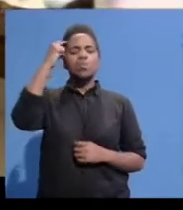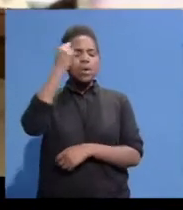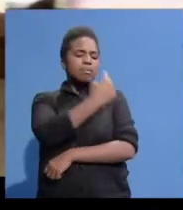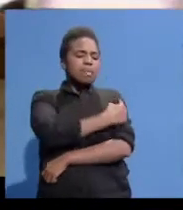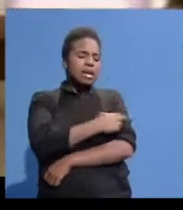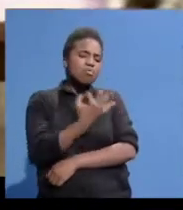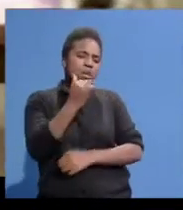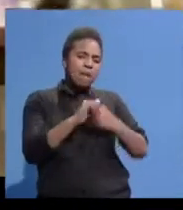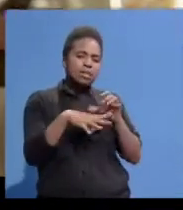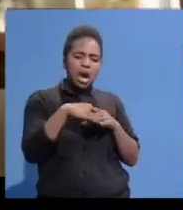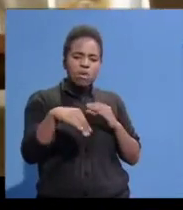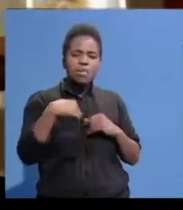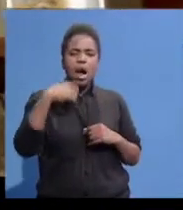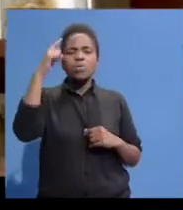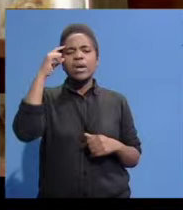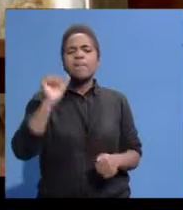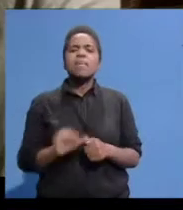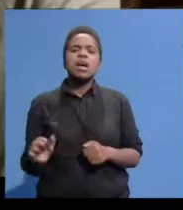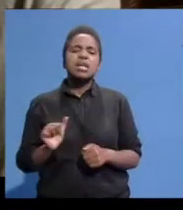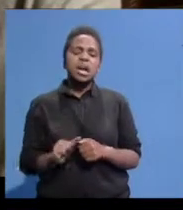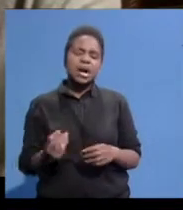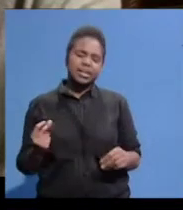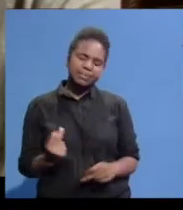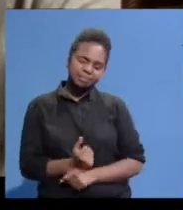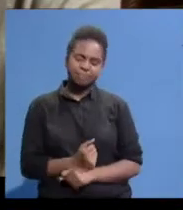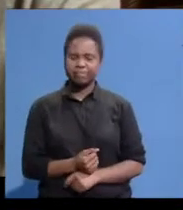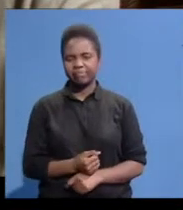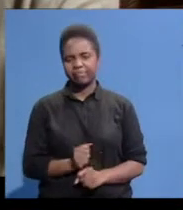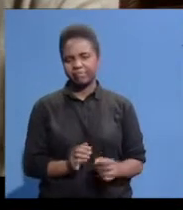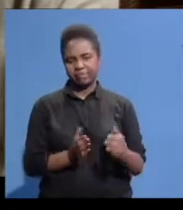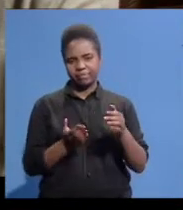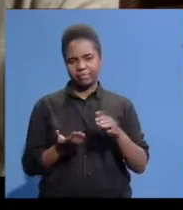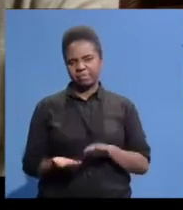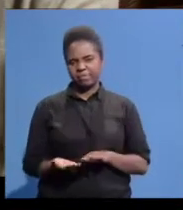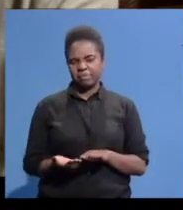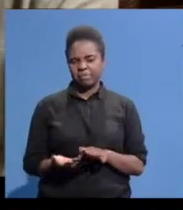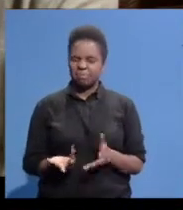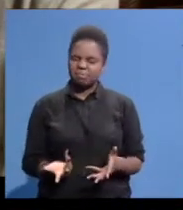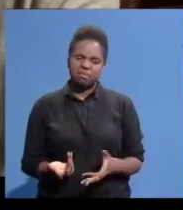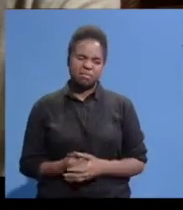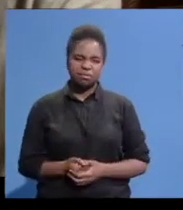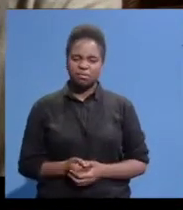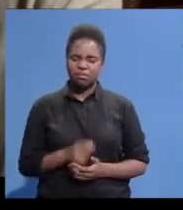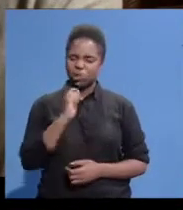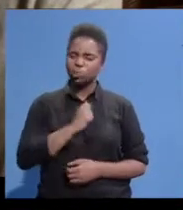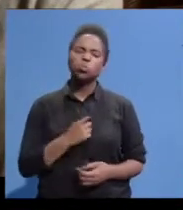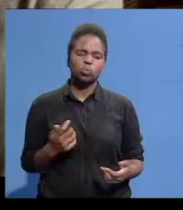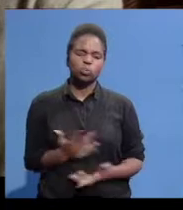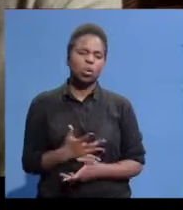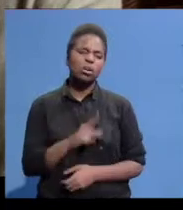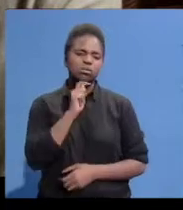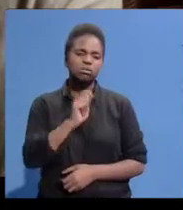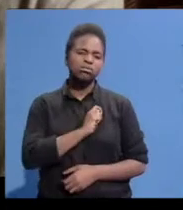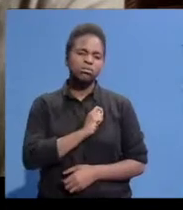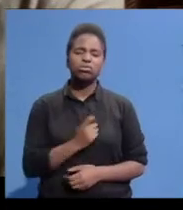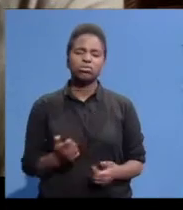then they announced that Mandela had passed away. And it's a big shock, really.